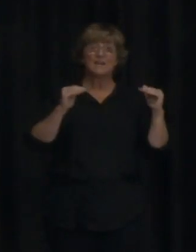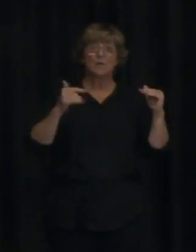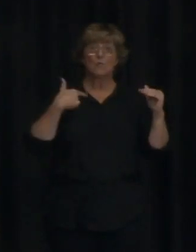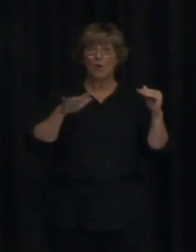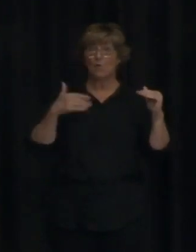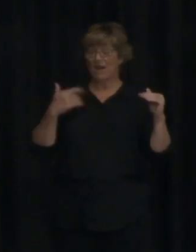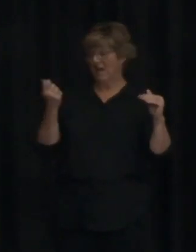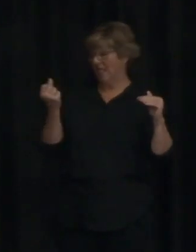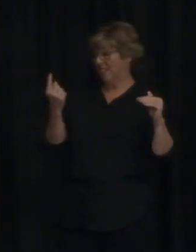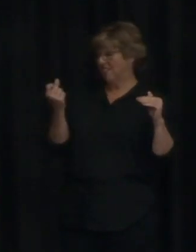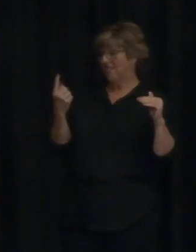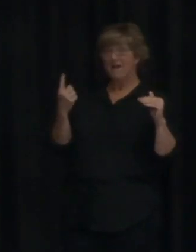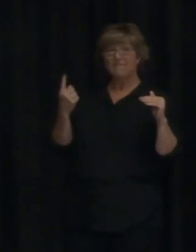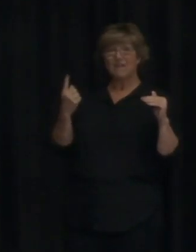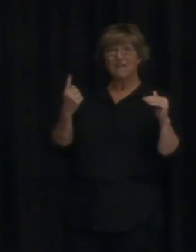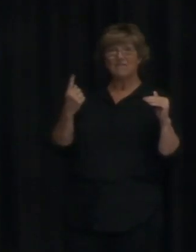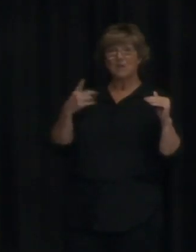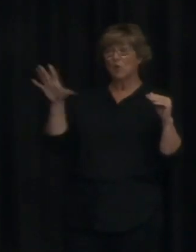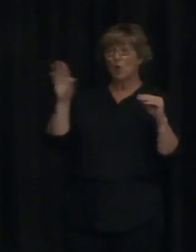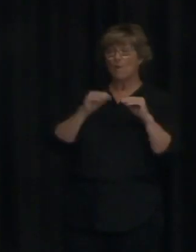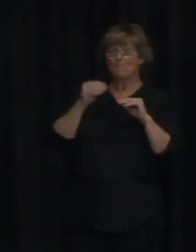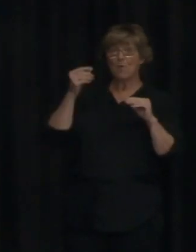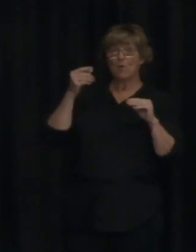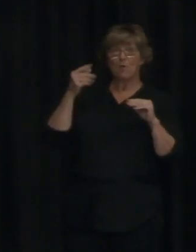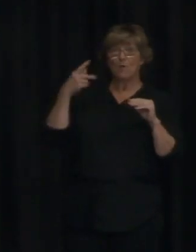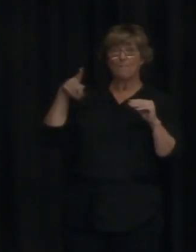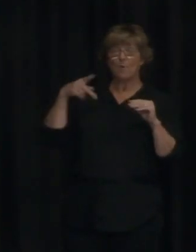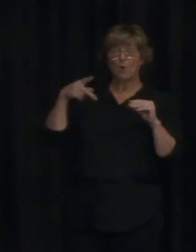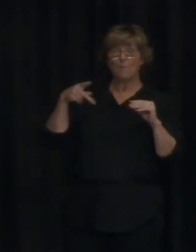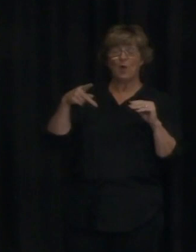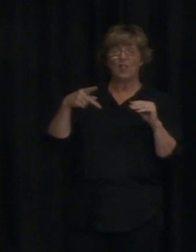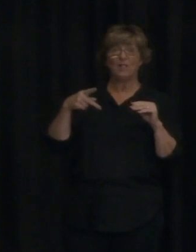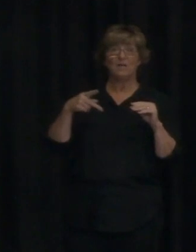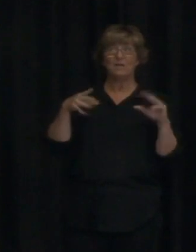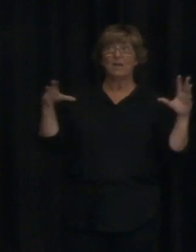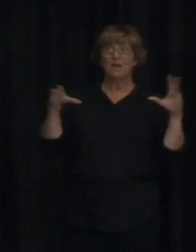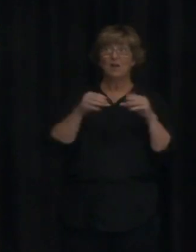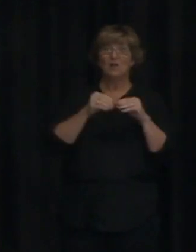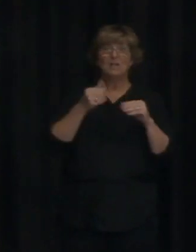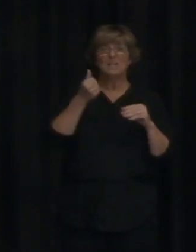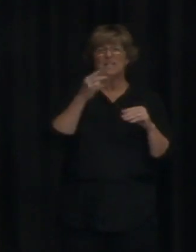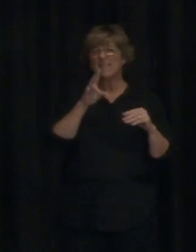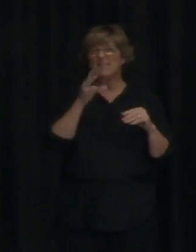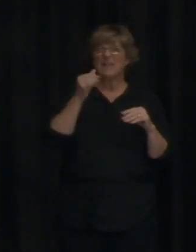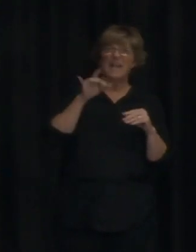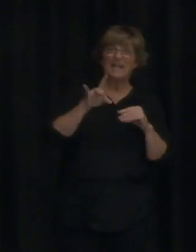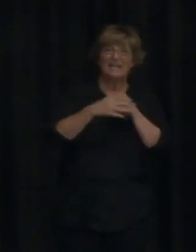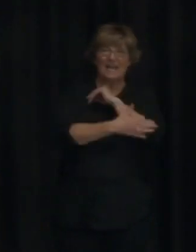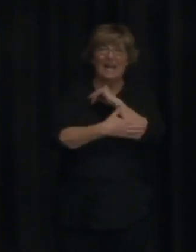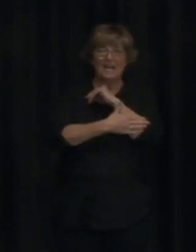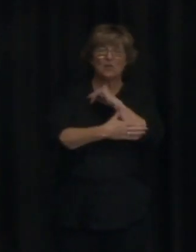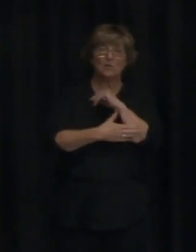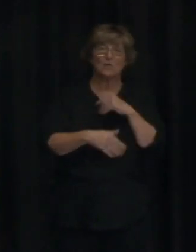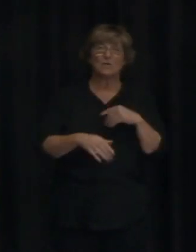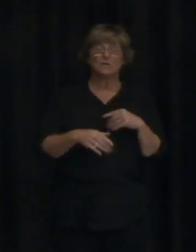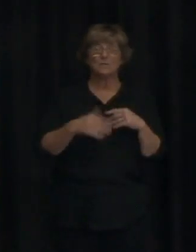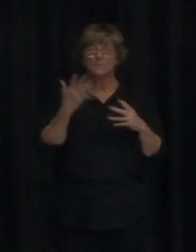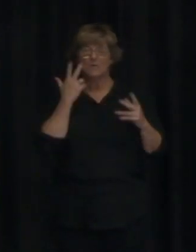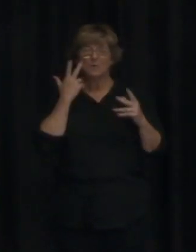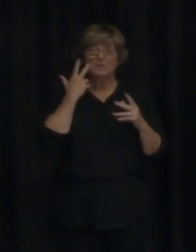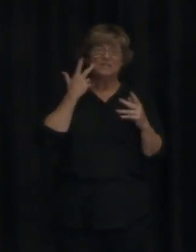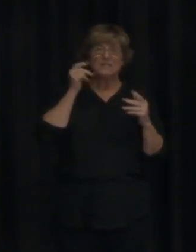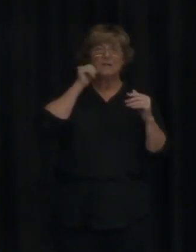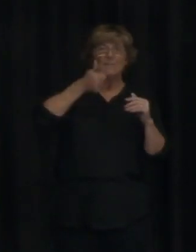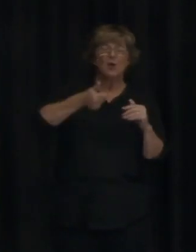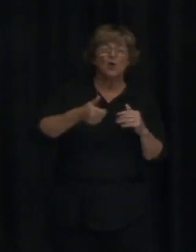11 that are no longer in the purple tier. So it would represent roughly 17, 18 counties, plus or minus, we'll see what happens